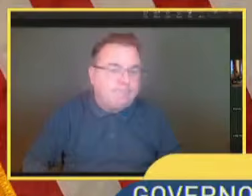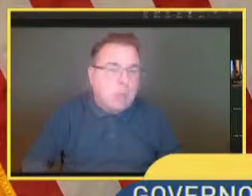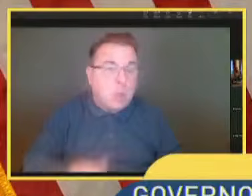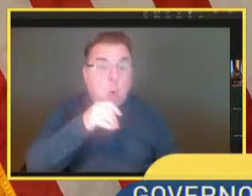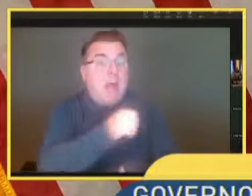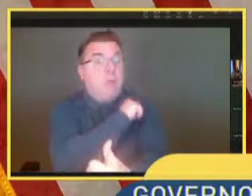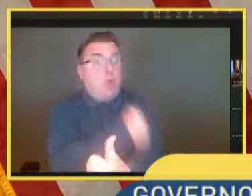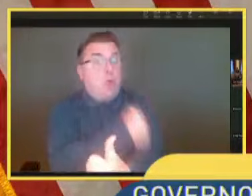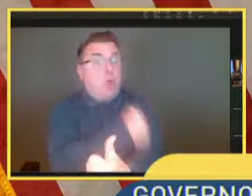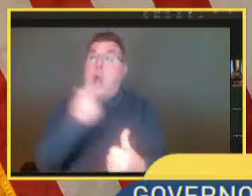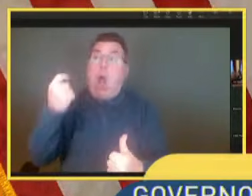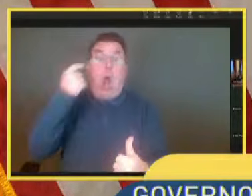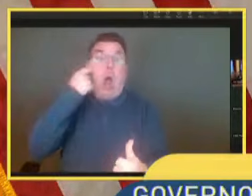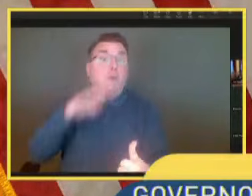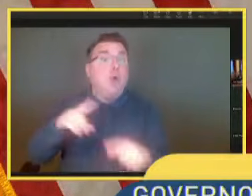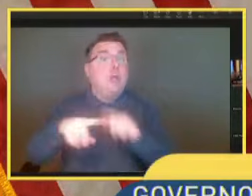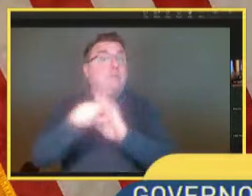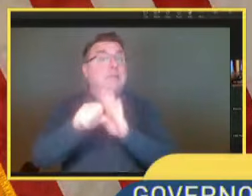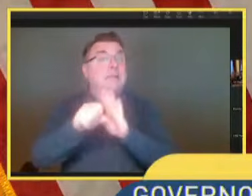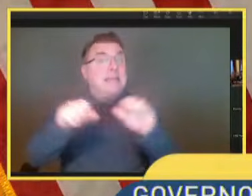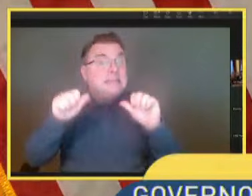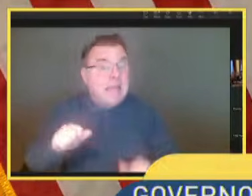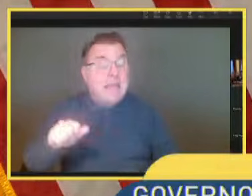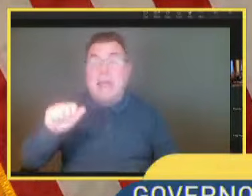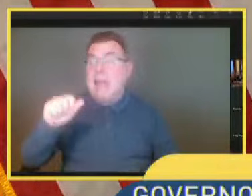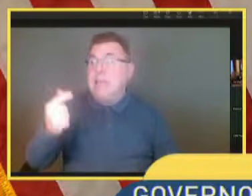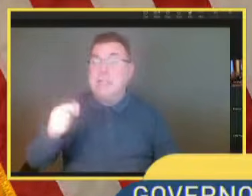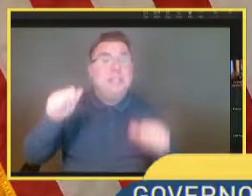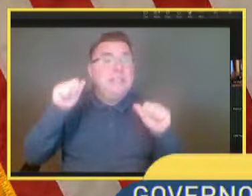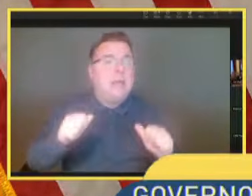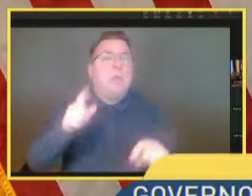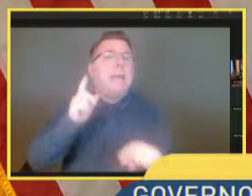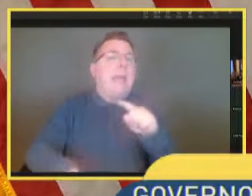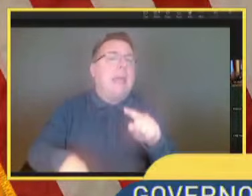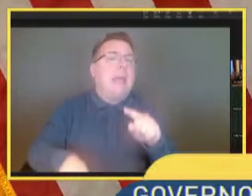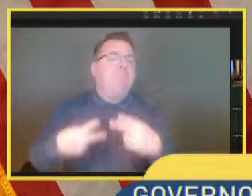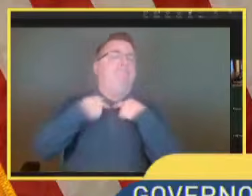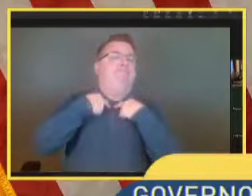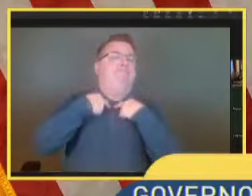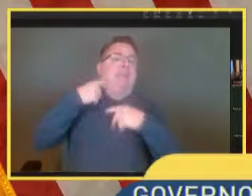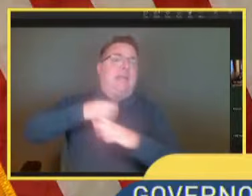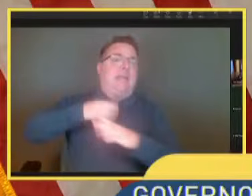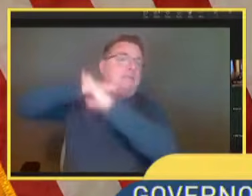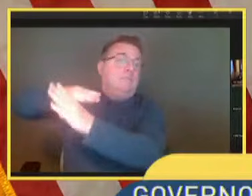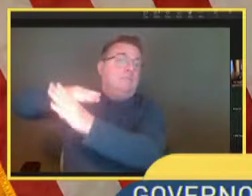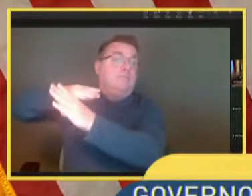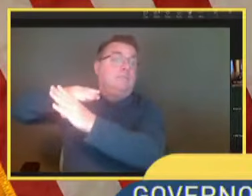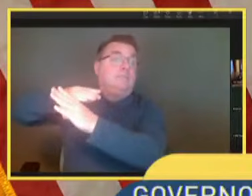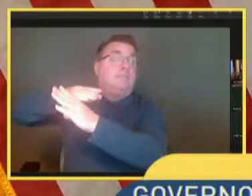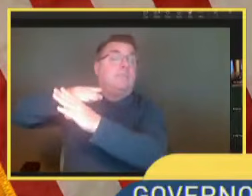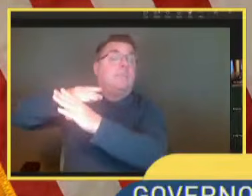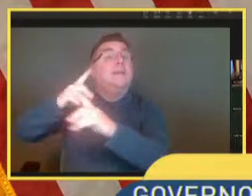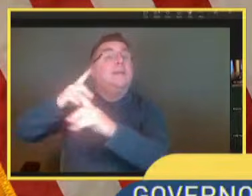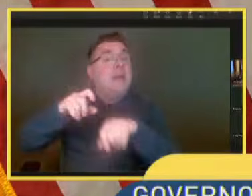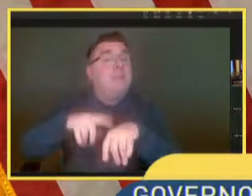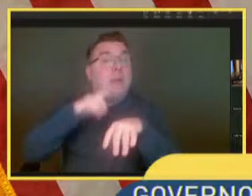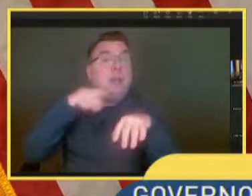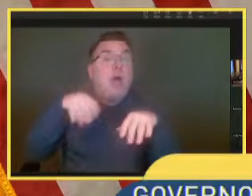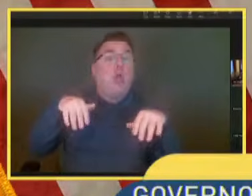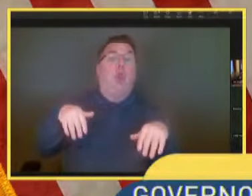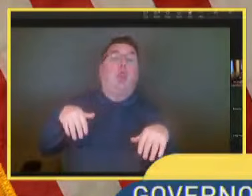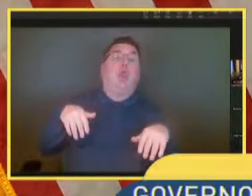that power, and no Attorney General has that power. On the other hand, we are not passive bystanders to what is